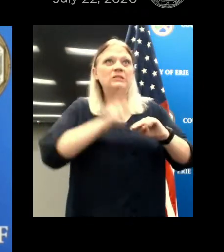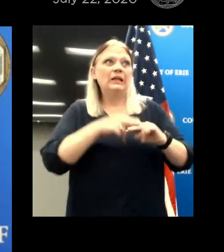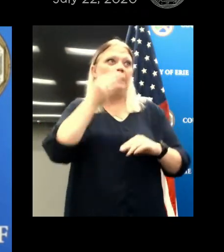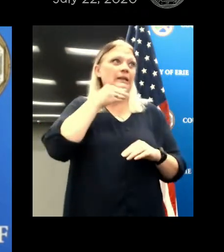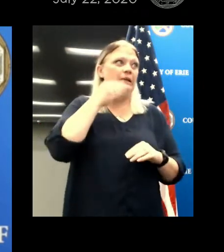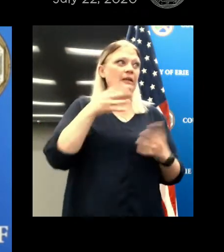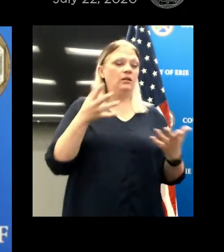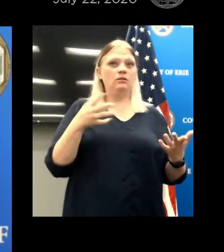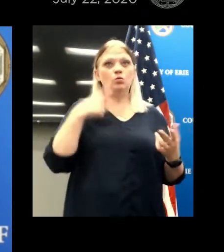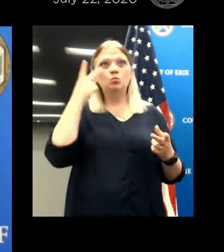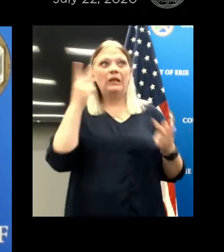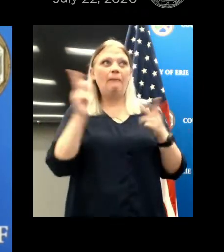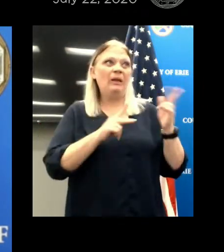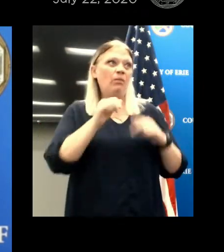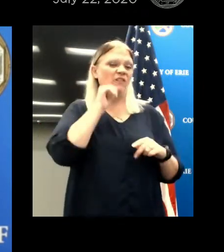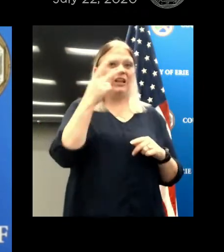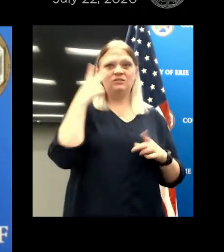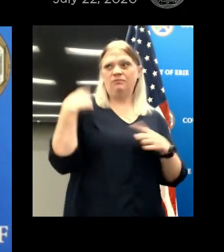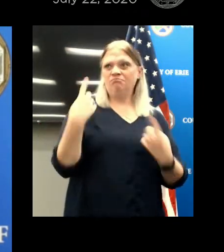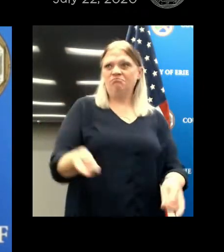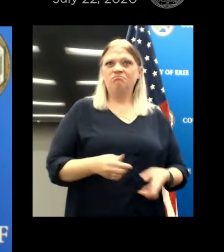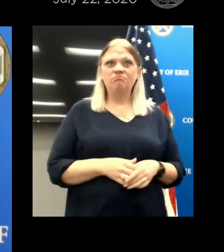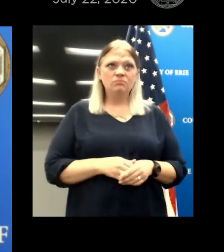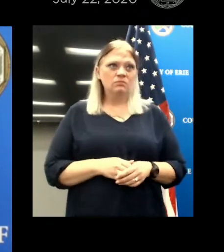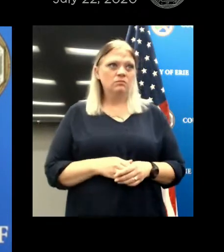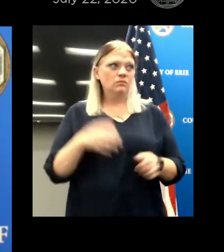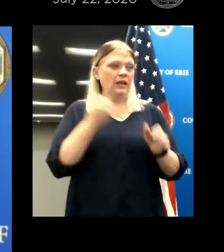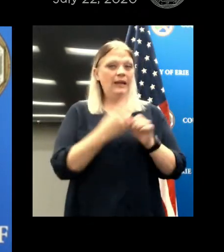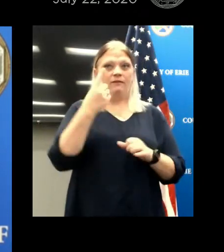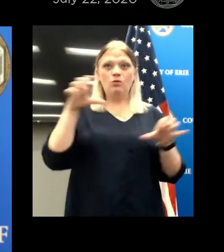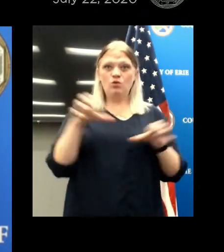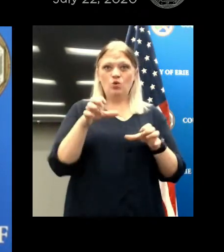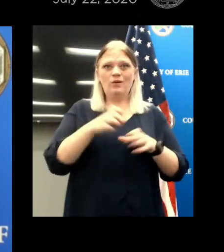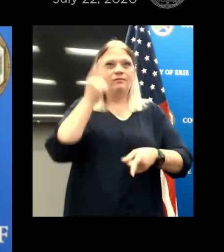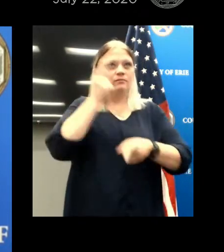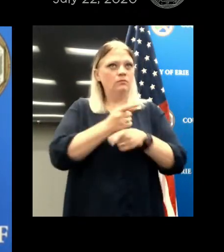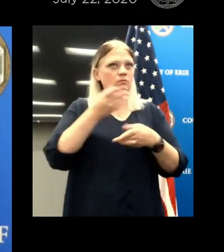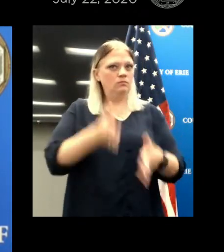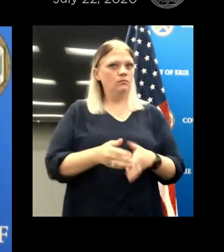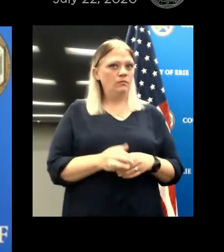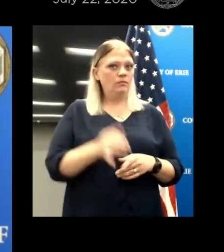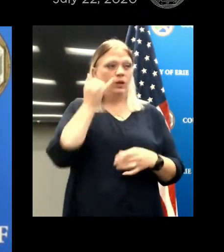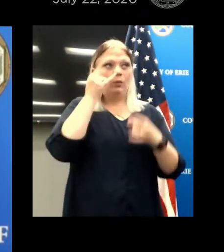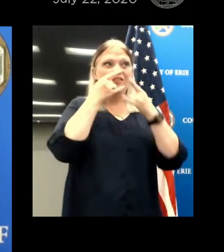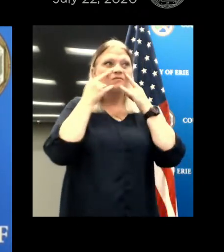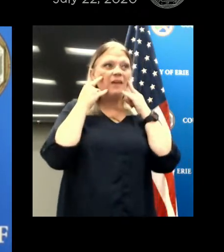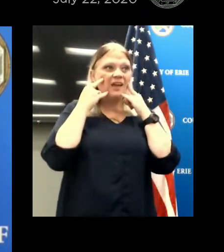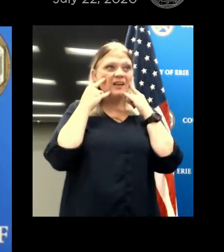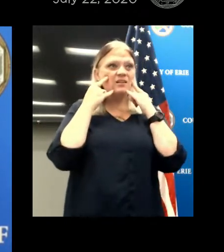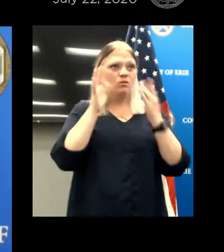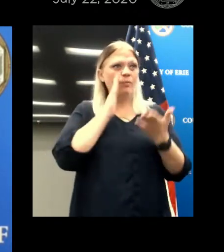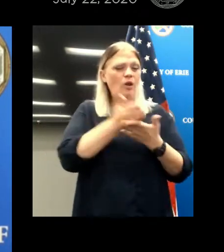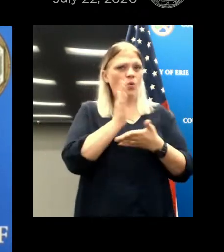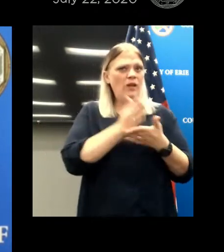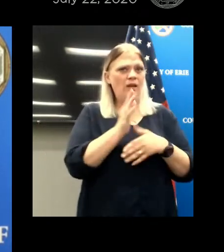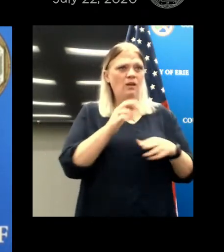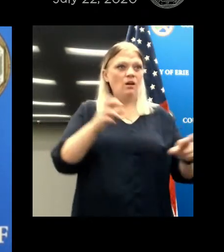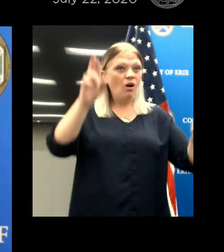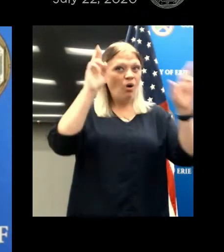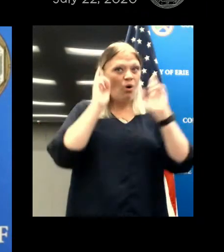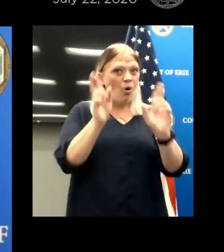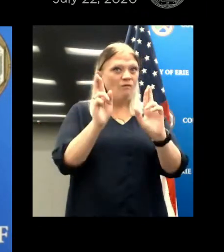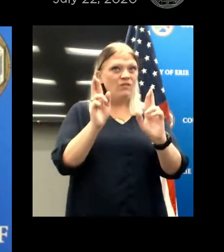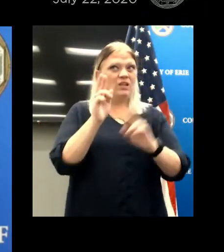side and see some people I haven't seen in a while. And everyone was doing it the correct way. So if we wear masks, we'll be okay. Hopefully